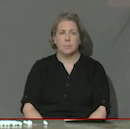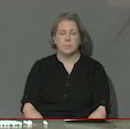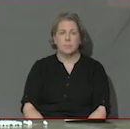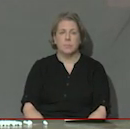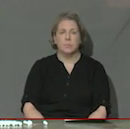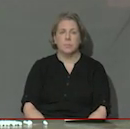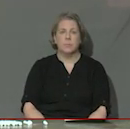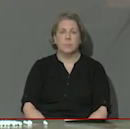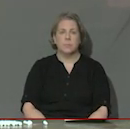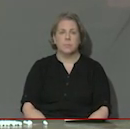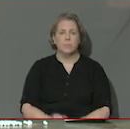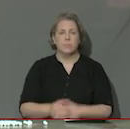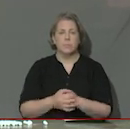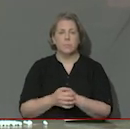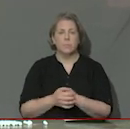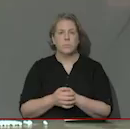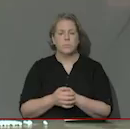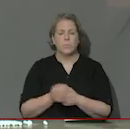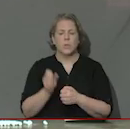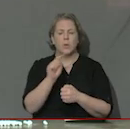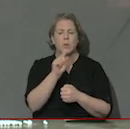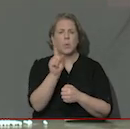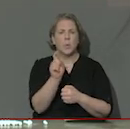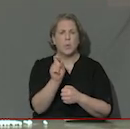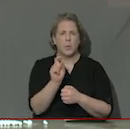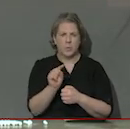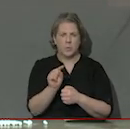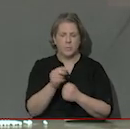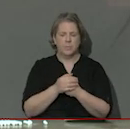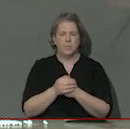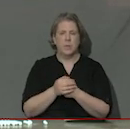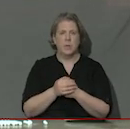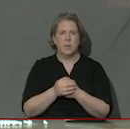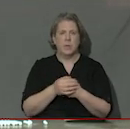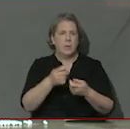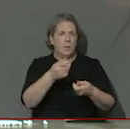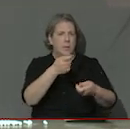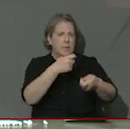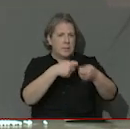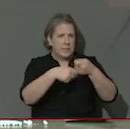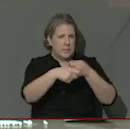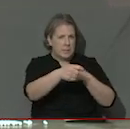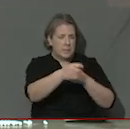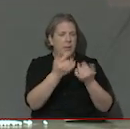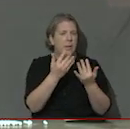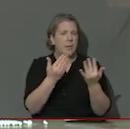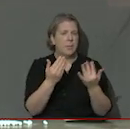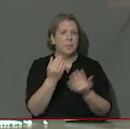In this question, they said that your sales is 2,1.